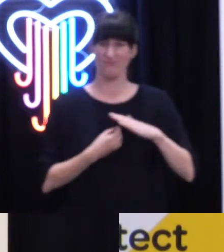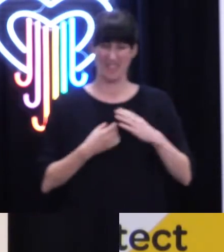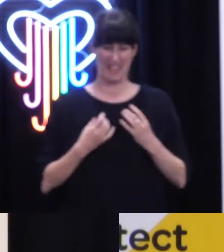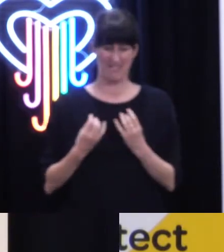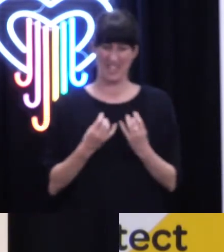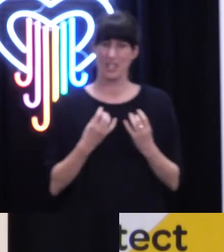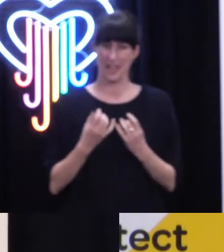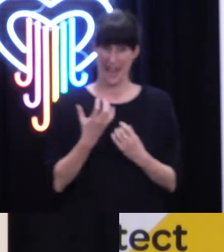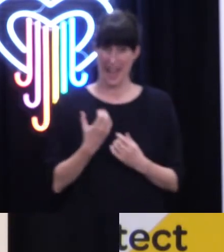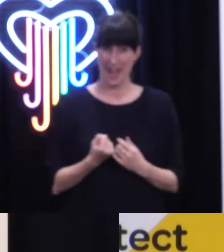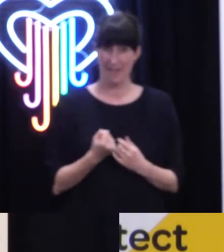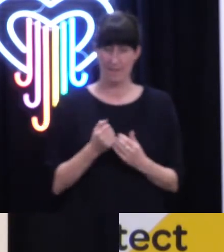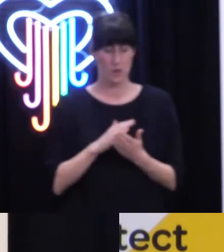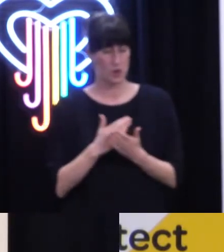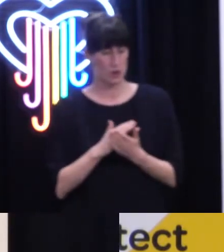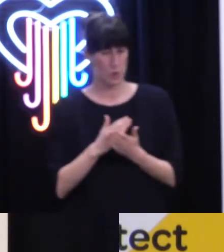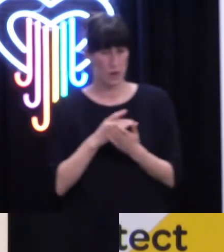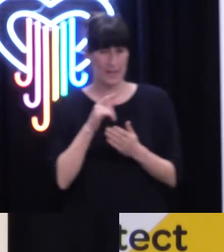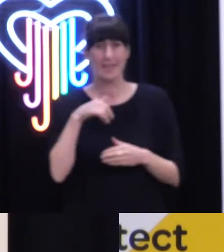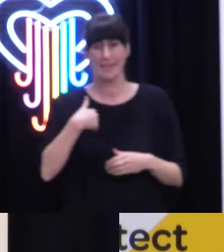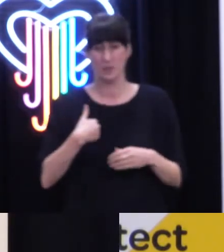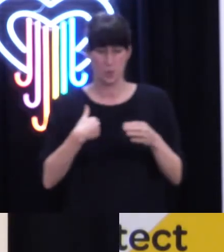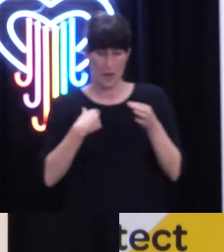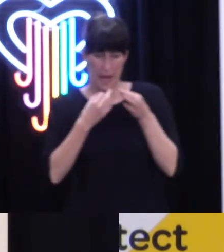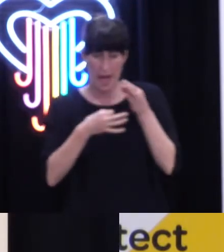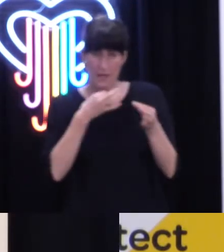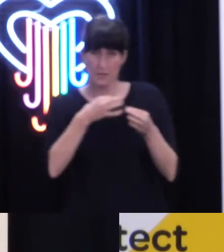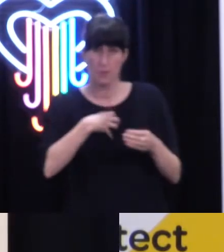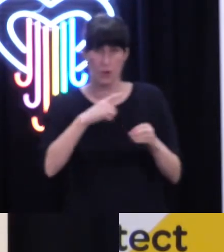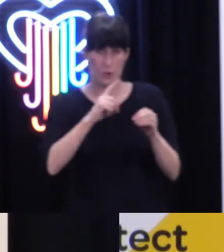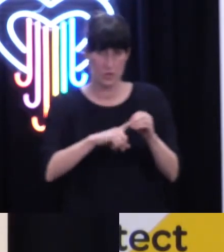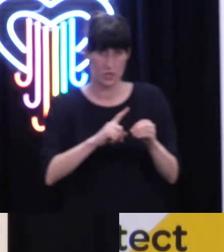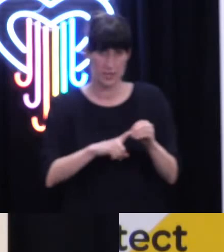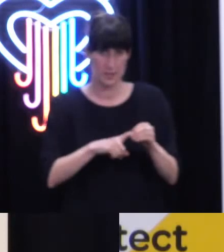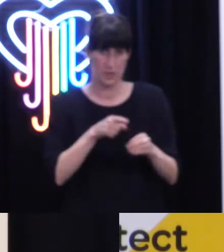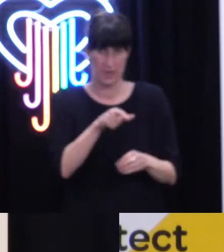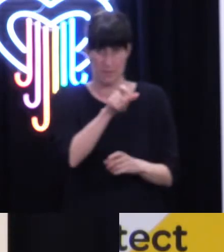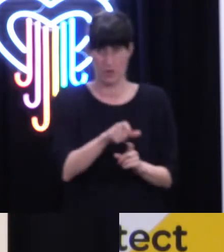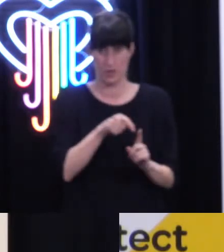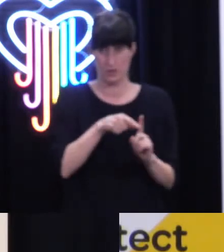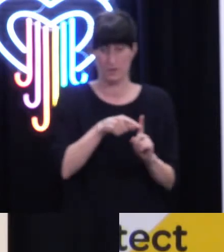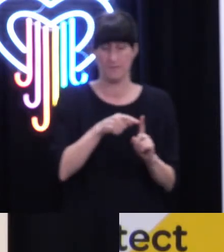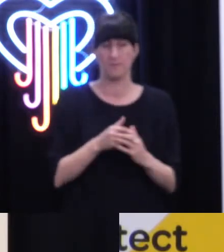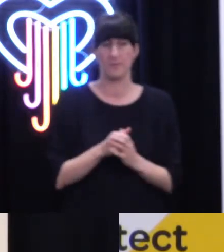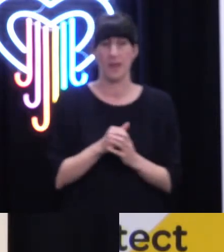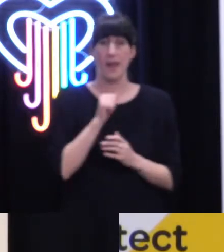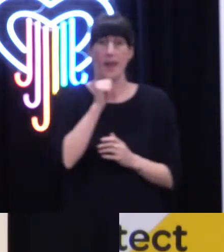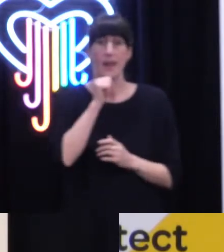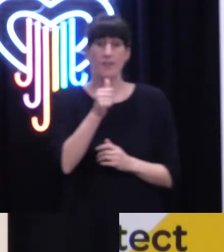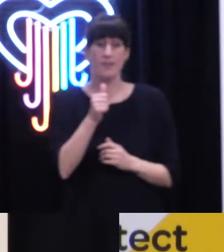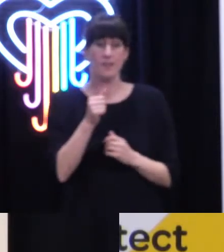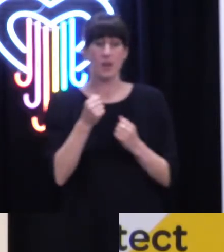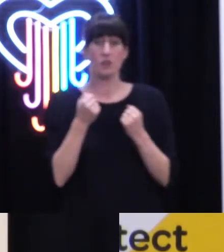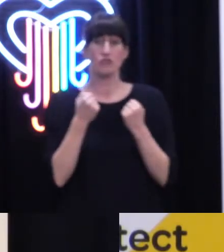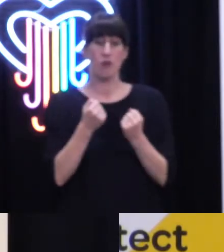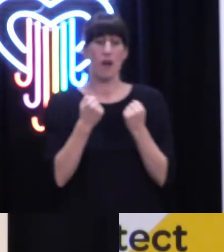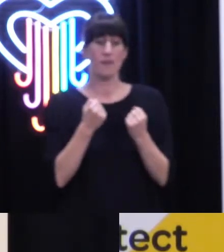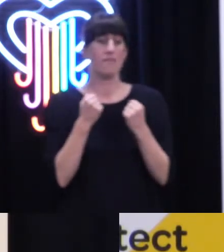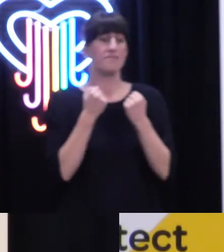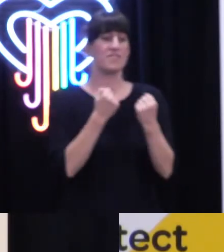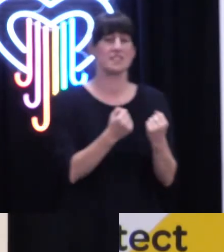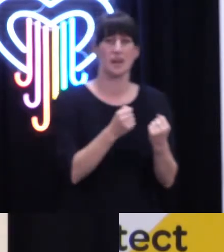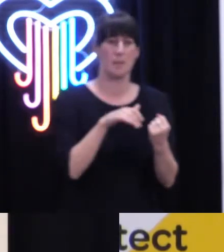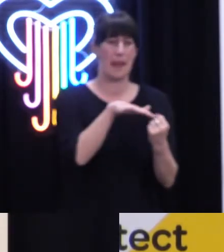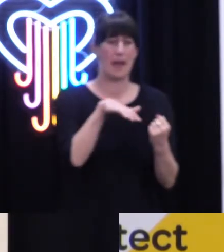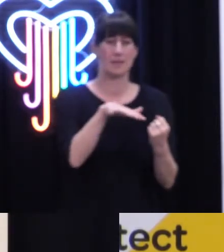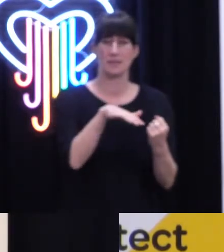discussion that's happening with the driver at the moment by our public health team. If there are any locations of interest, they will be made public. There may not be any, because it